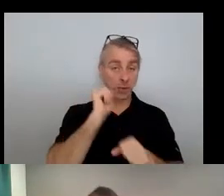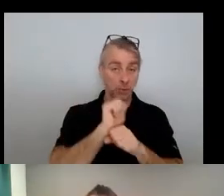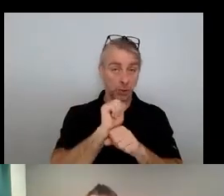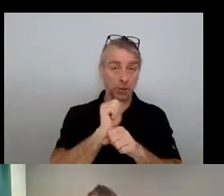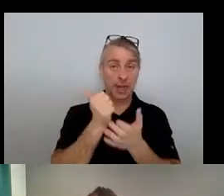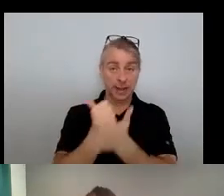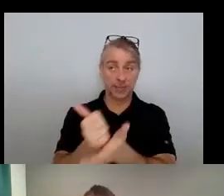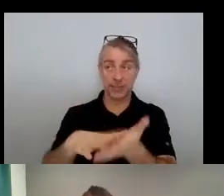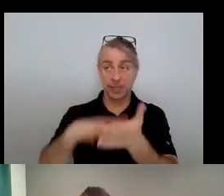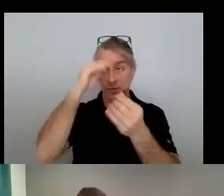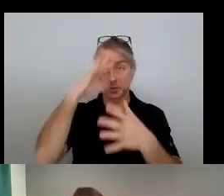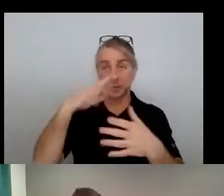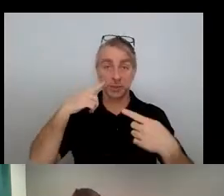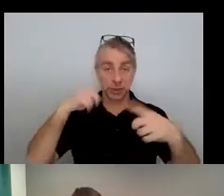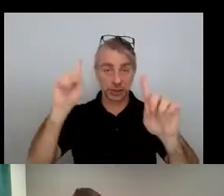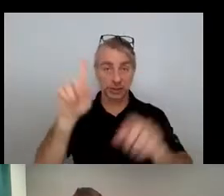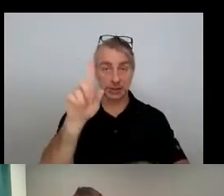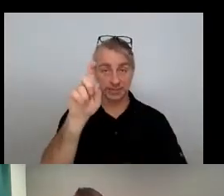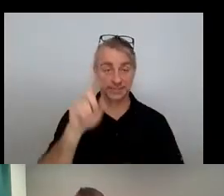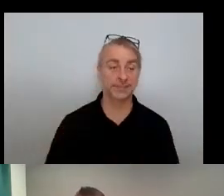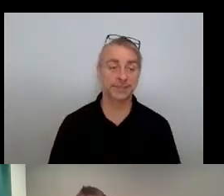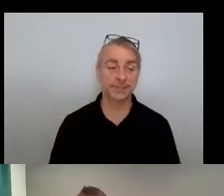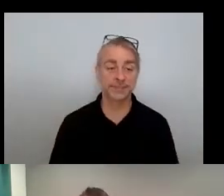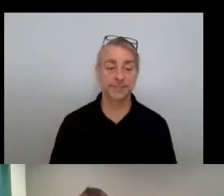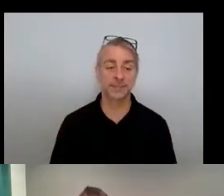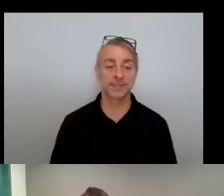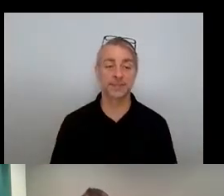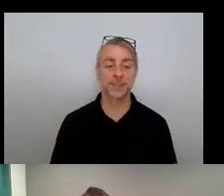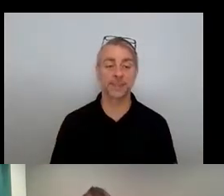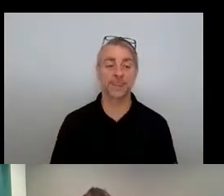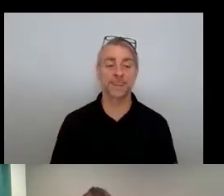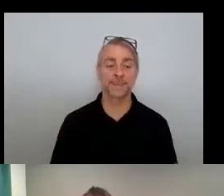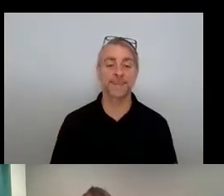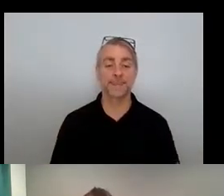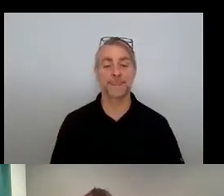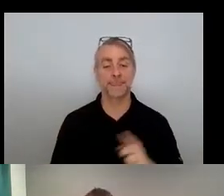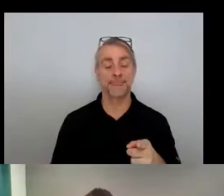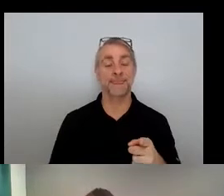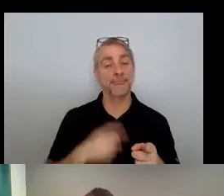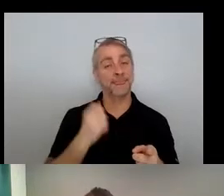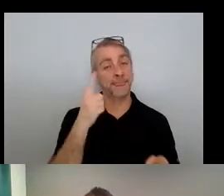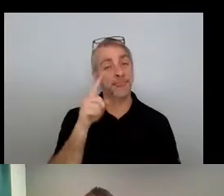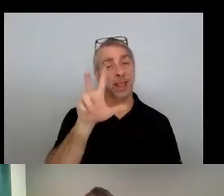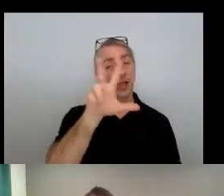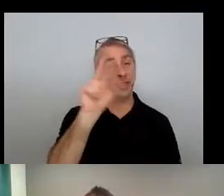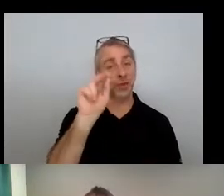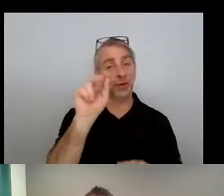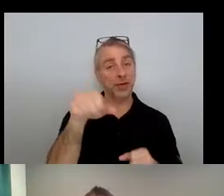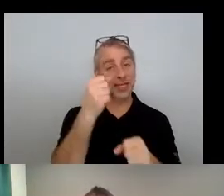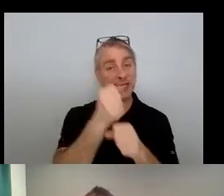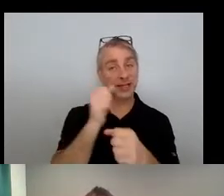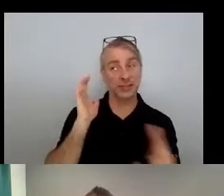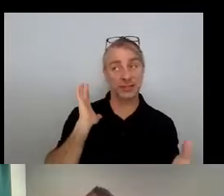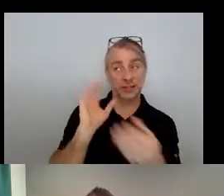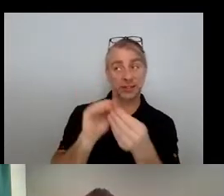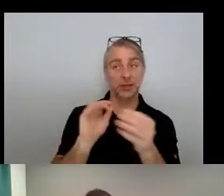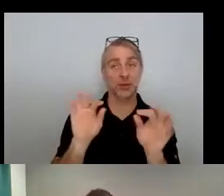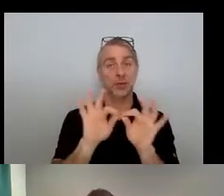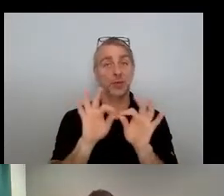imagine in a study like this, in a study that synthesized 30 years worth of studies,